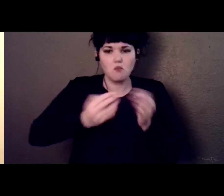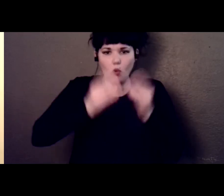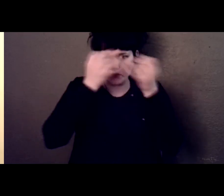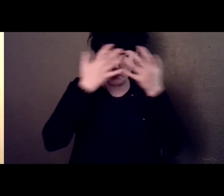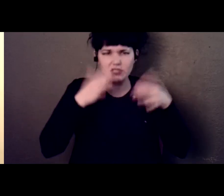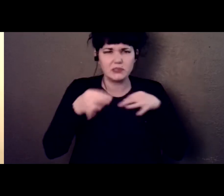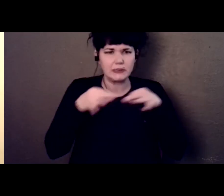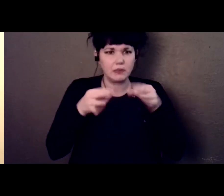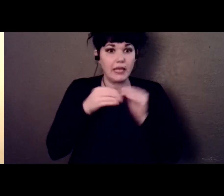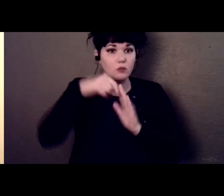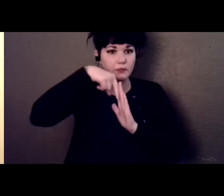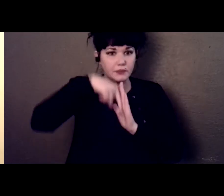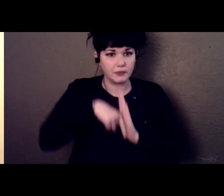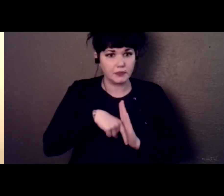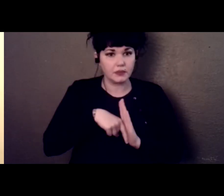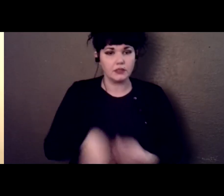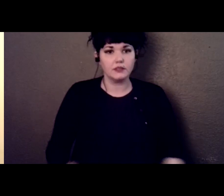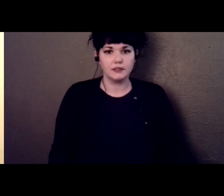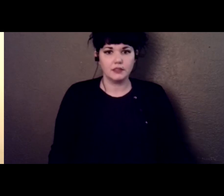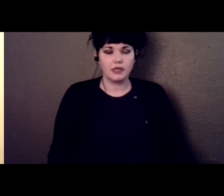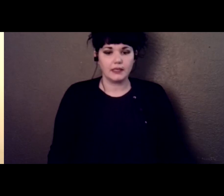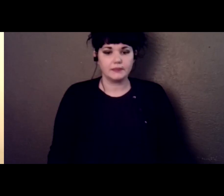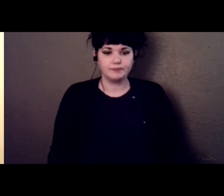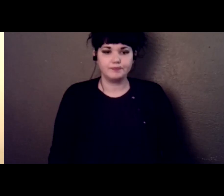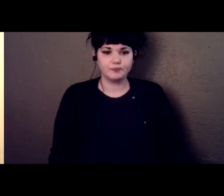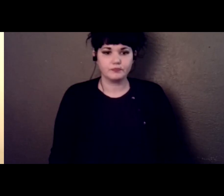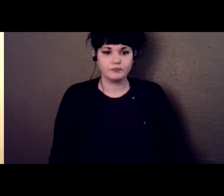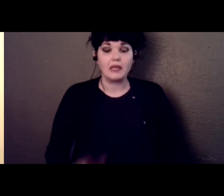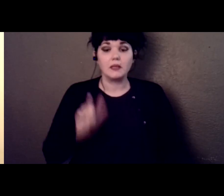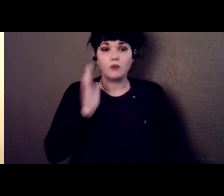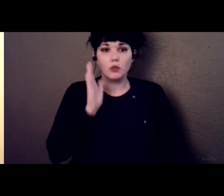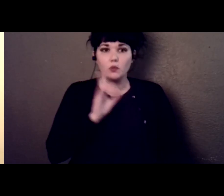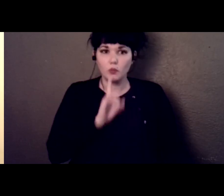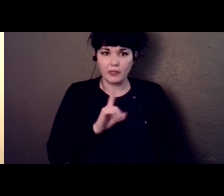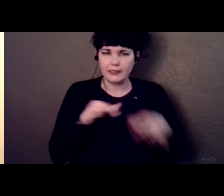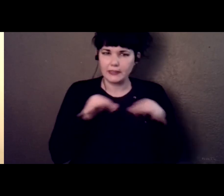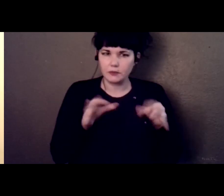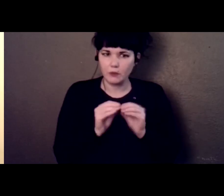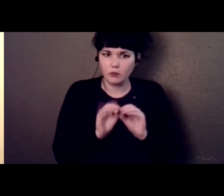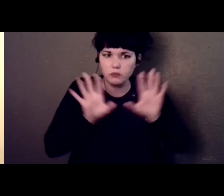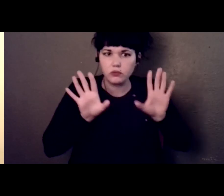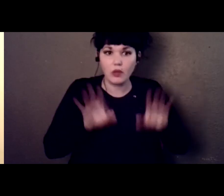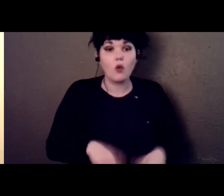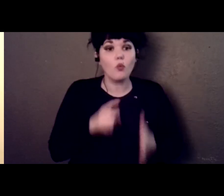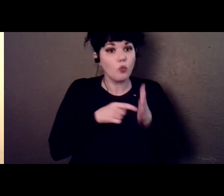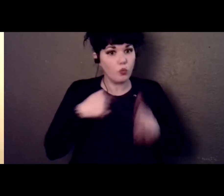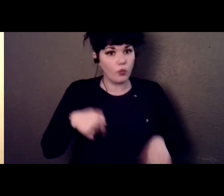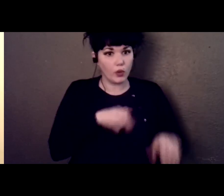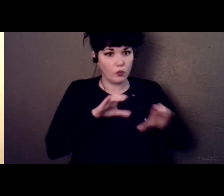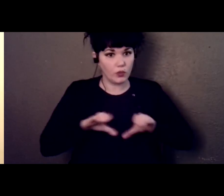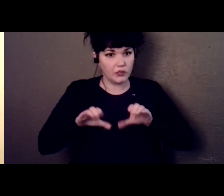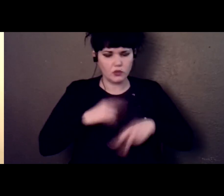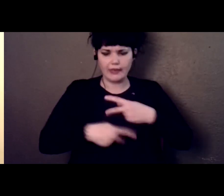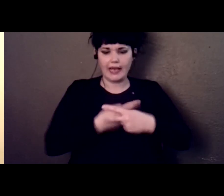will really speak to what we do and the work that we provide